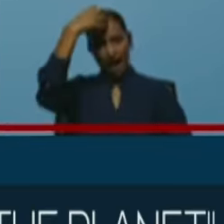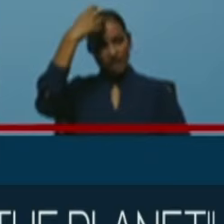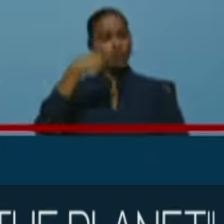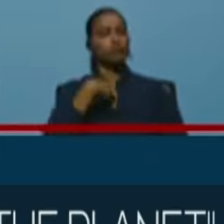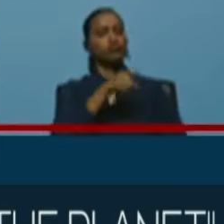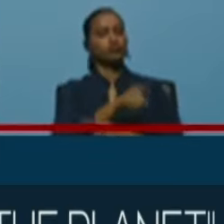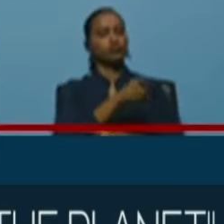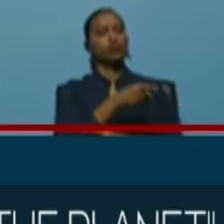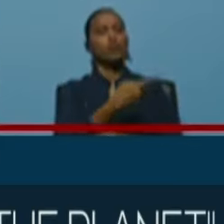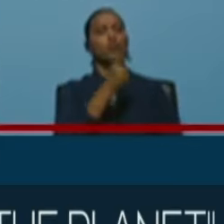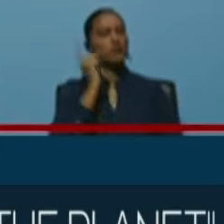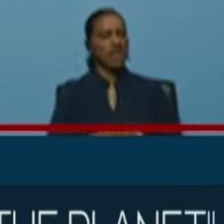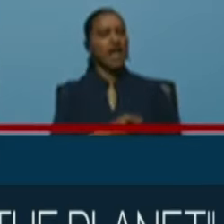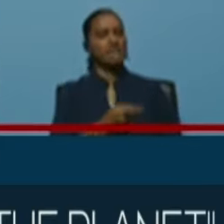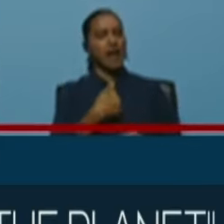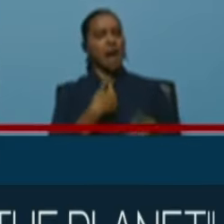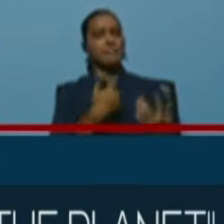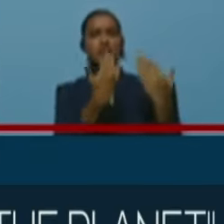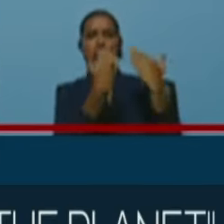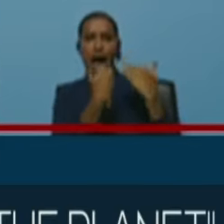the masters of the African,